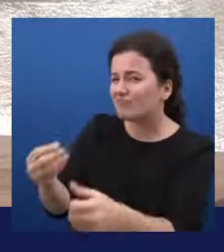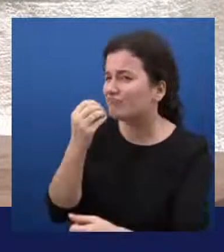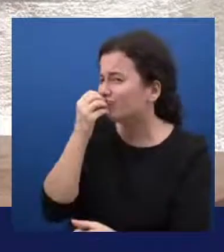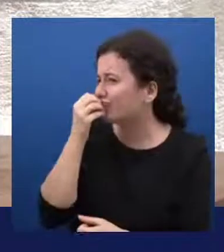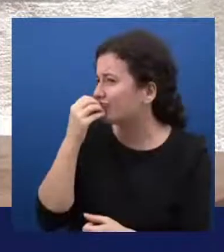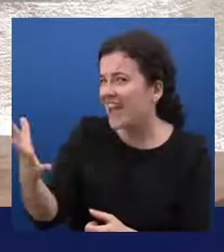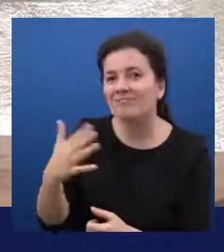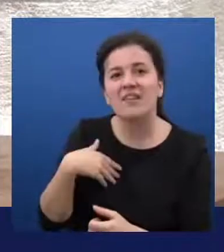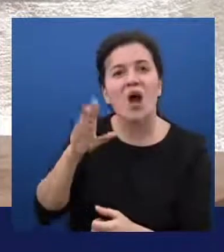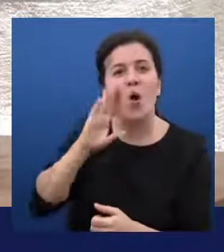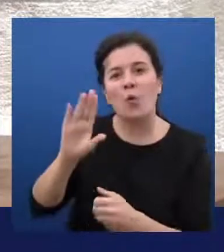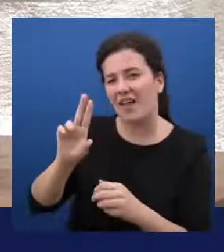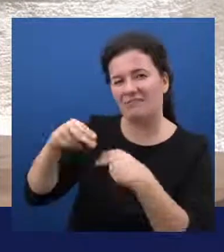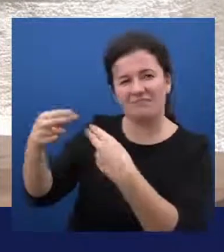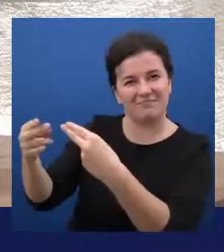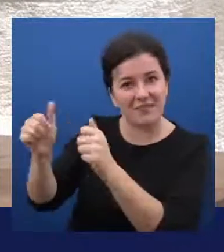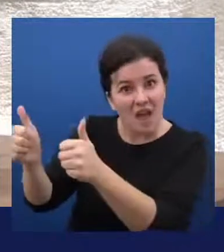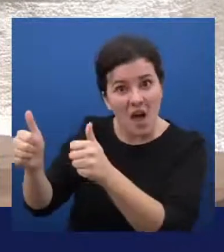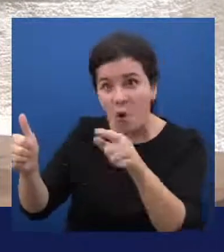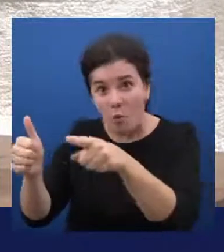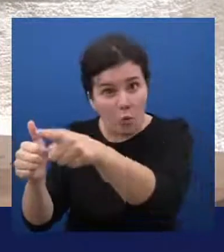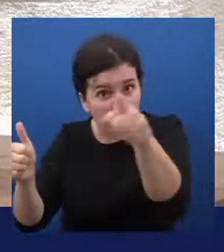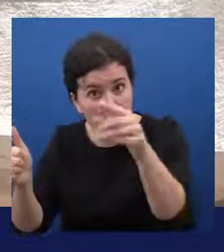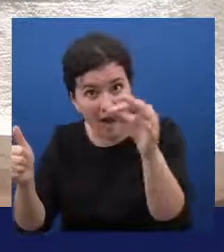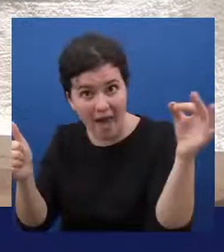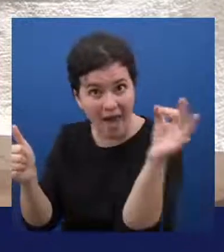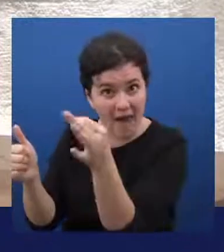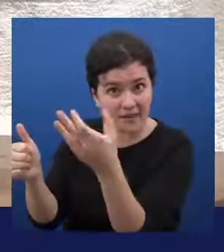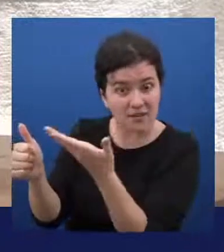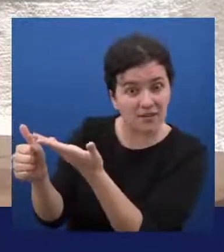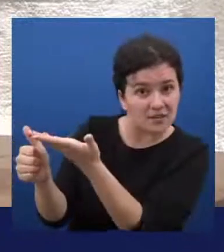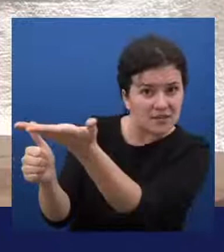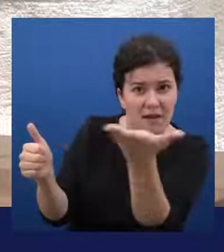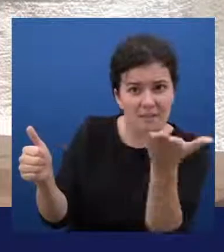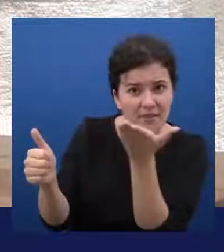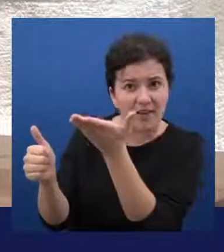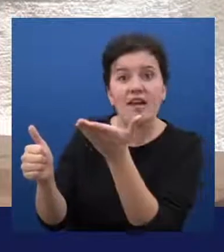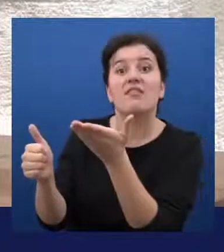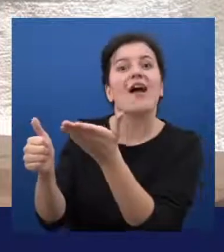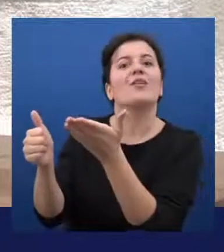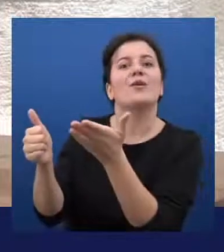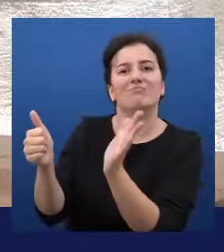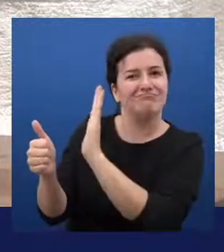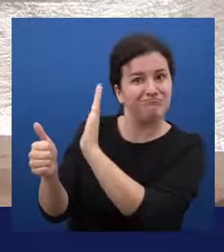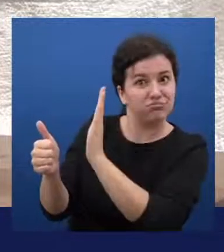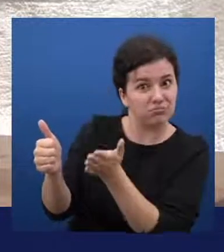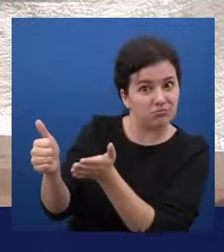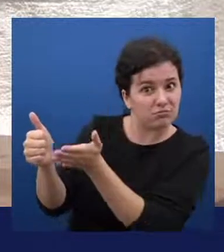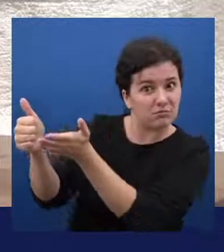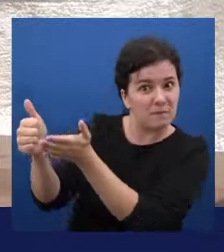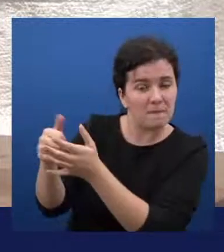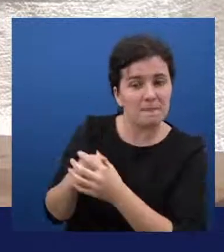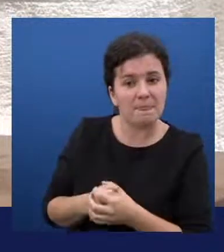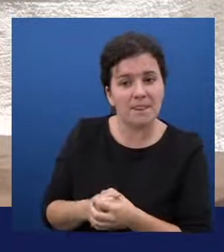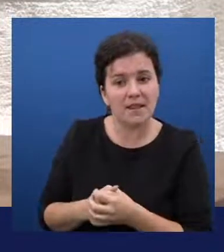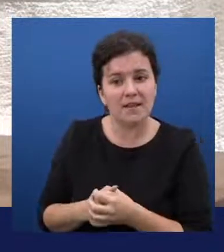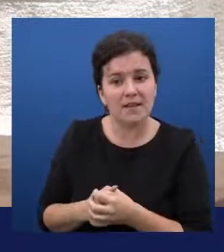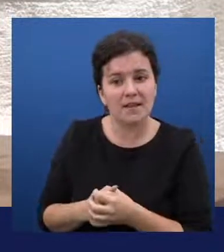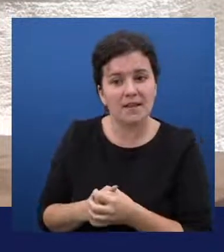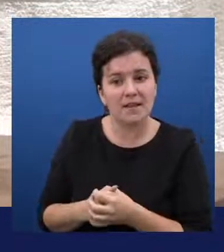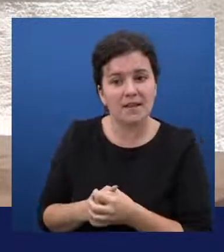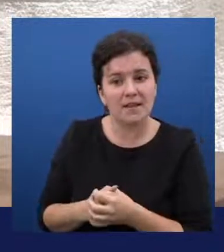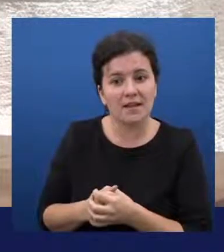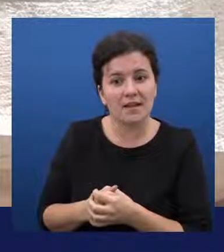other questions for Marianne before she goes off and does more amazing things?